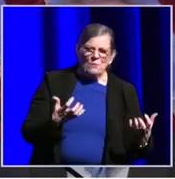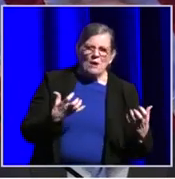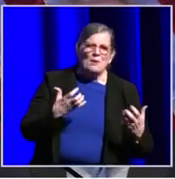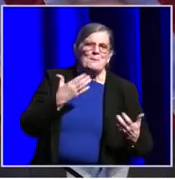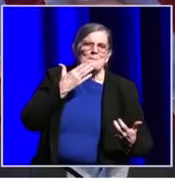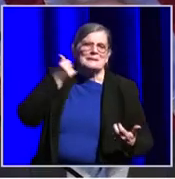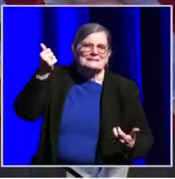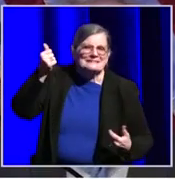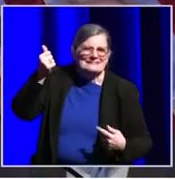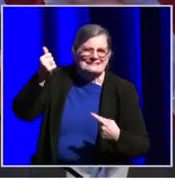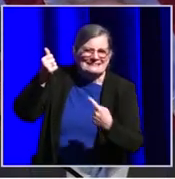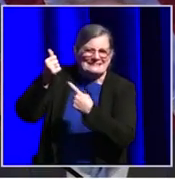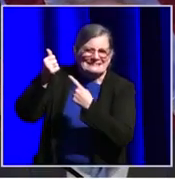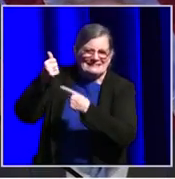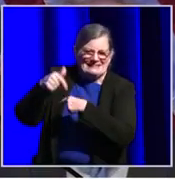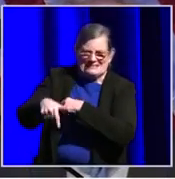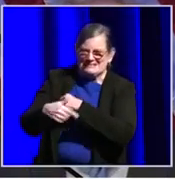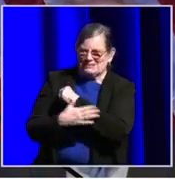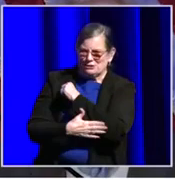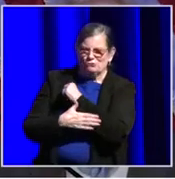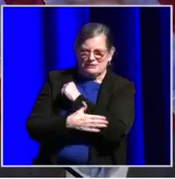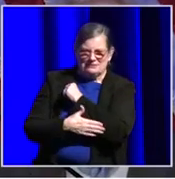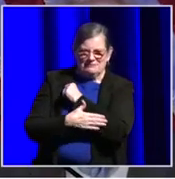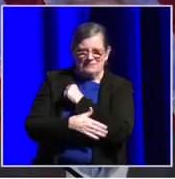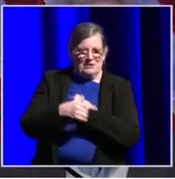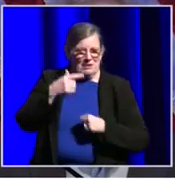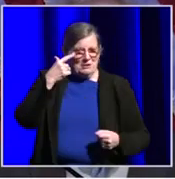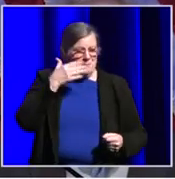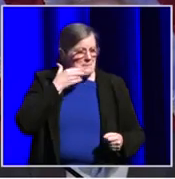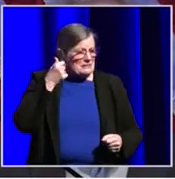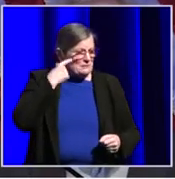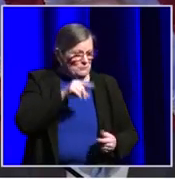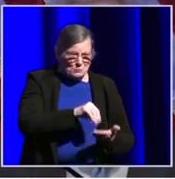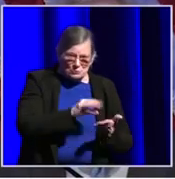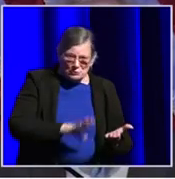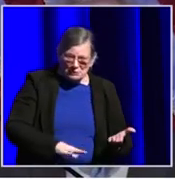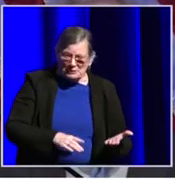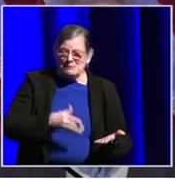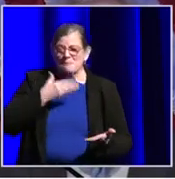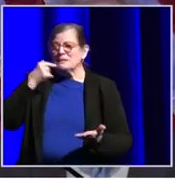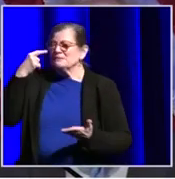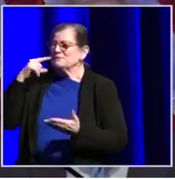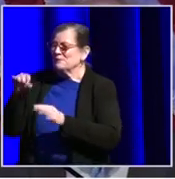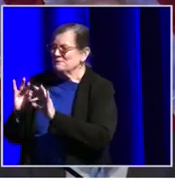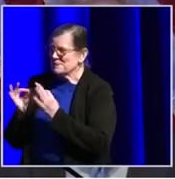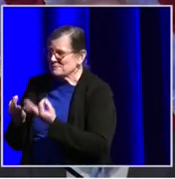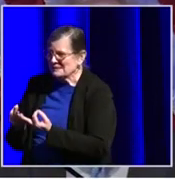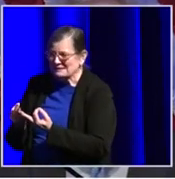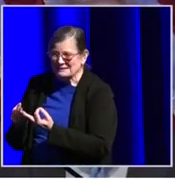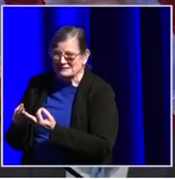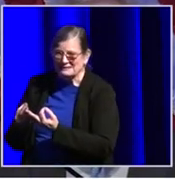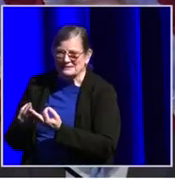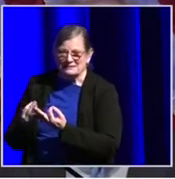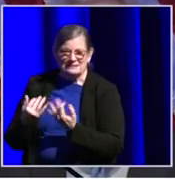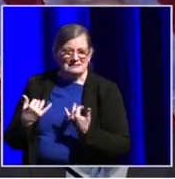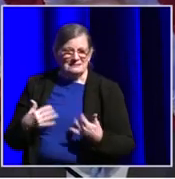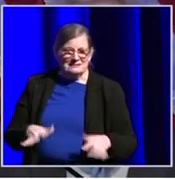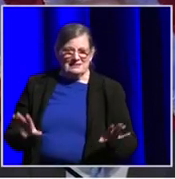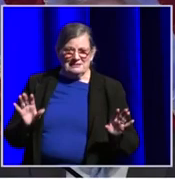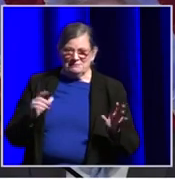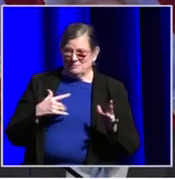The best place for students and the best place for families. We already built the best